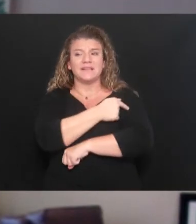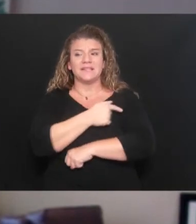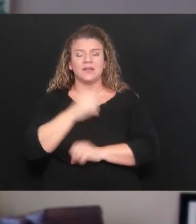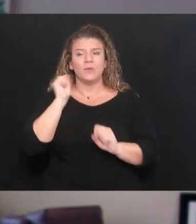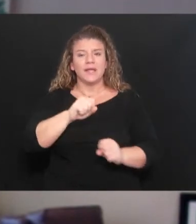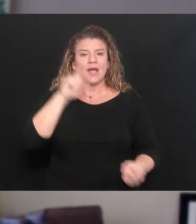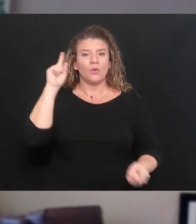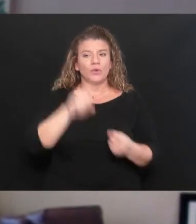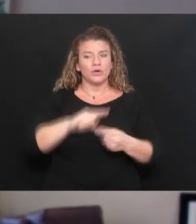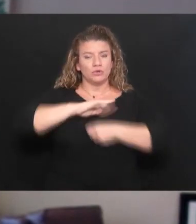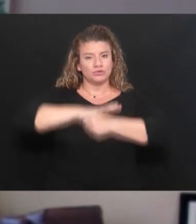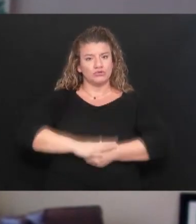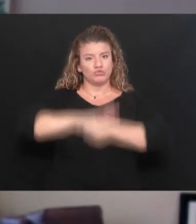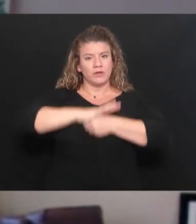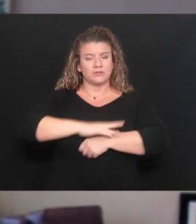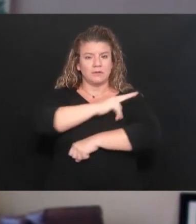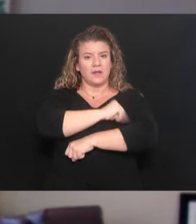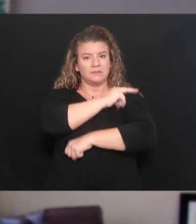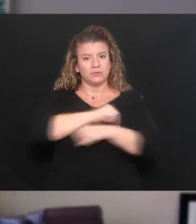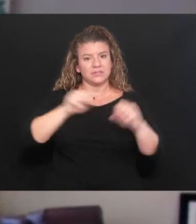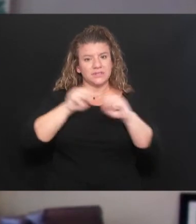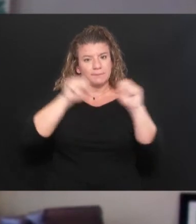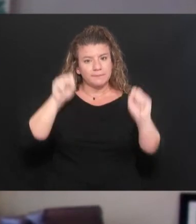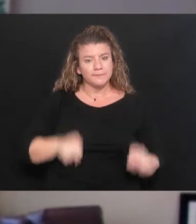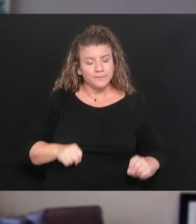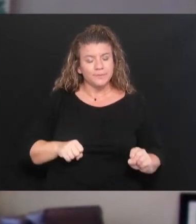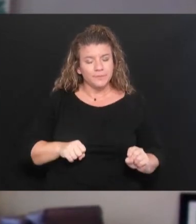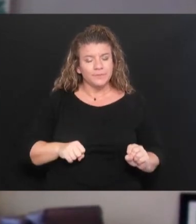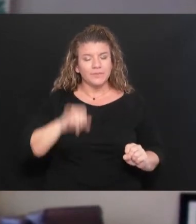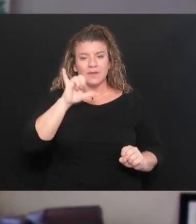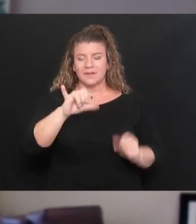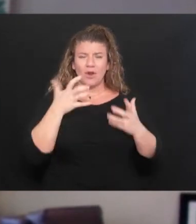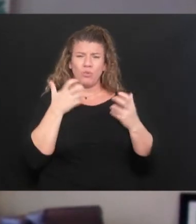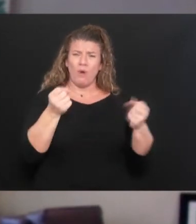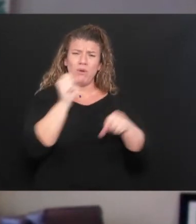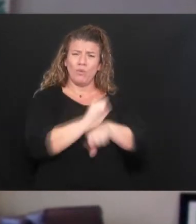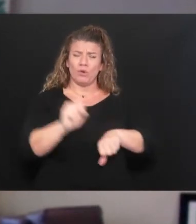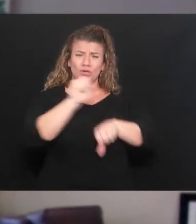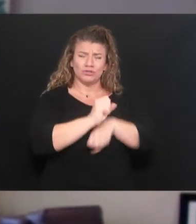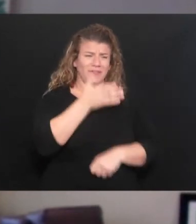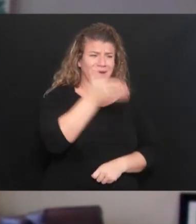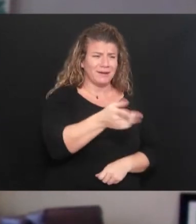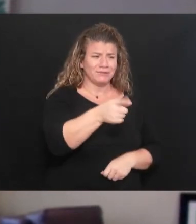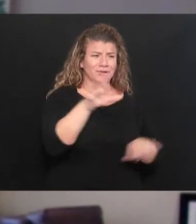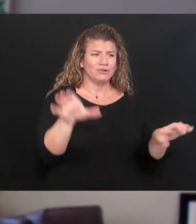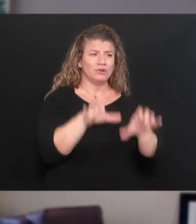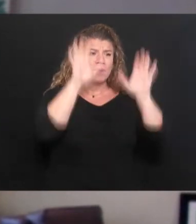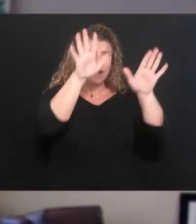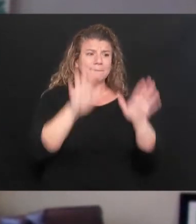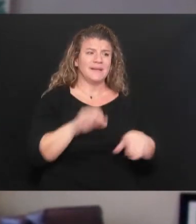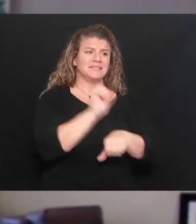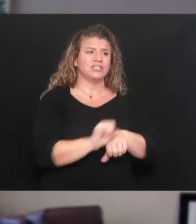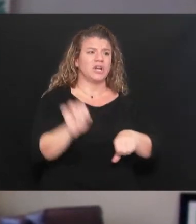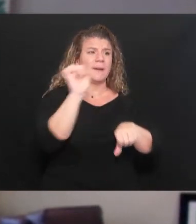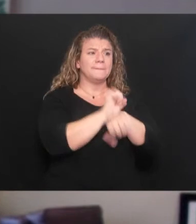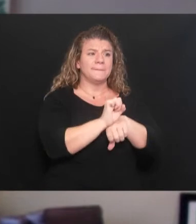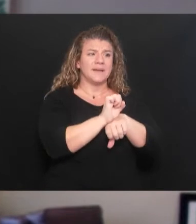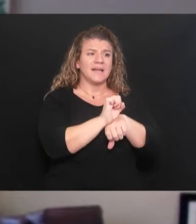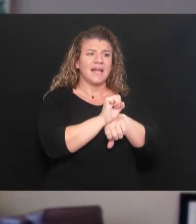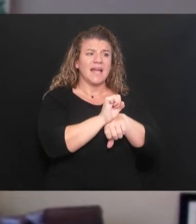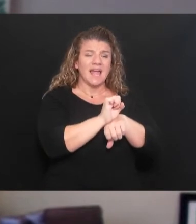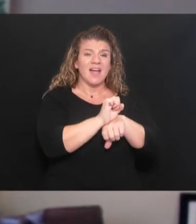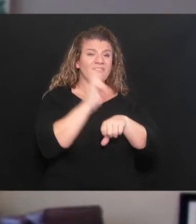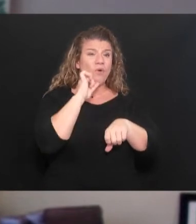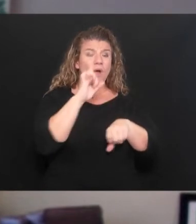the stress on our hospital systems. The heroic workers there are doing amazing work for a very long